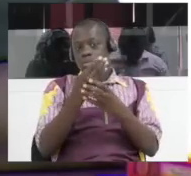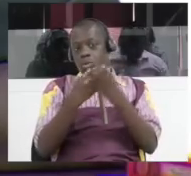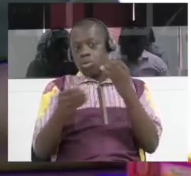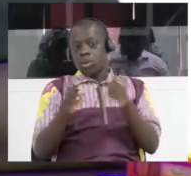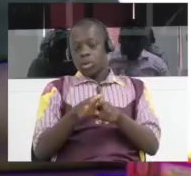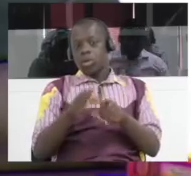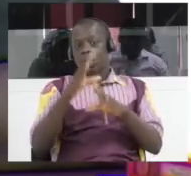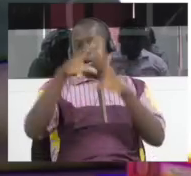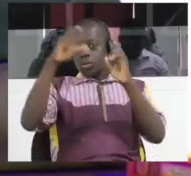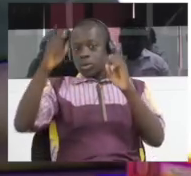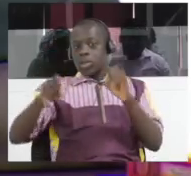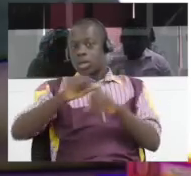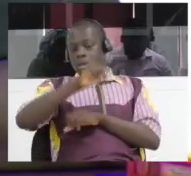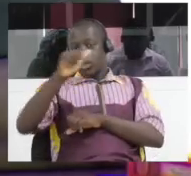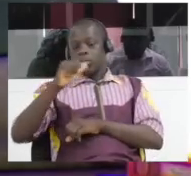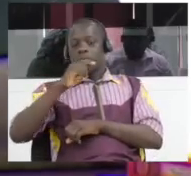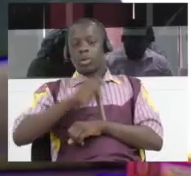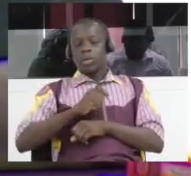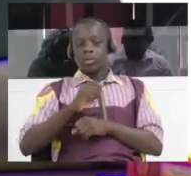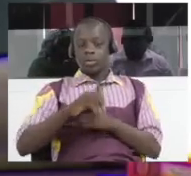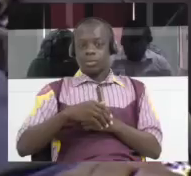with both the officers and the men under command.